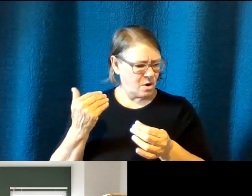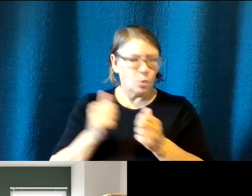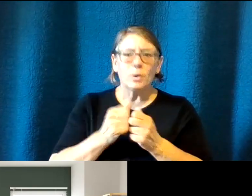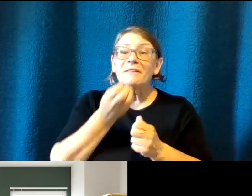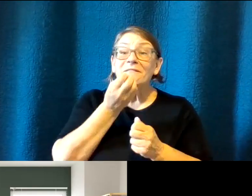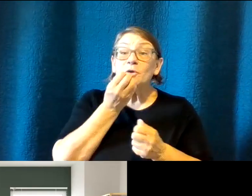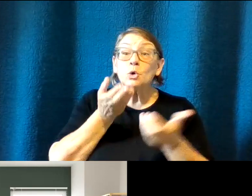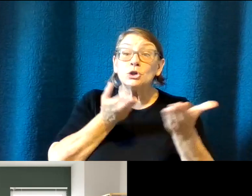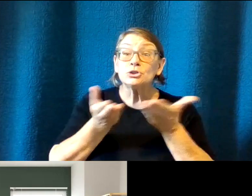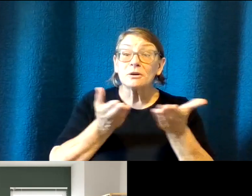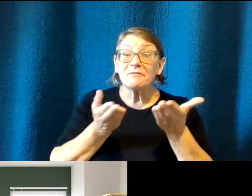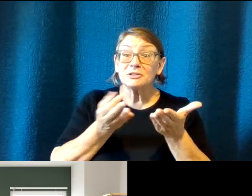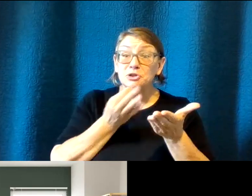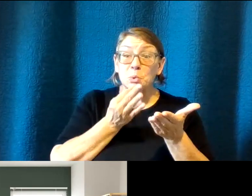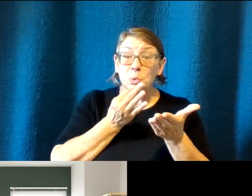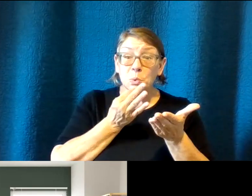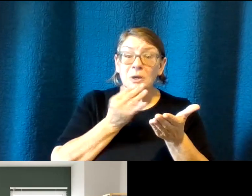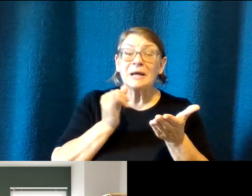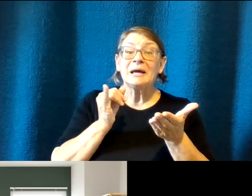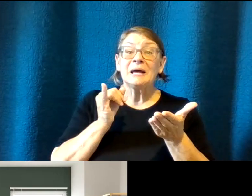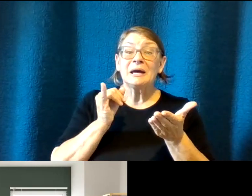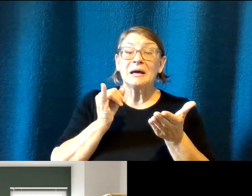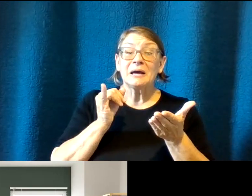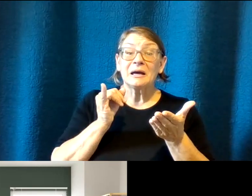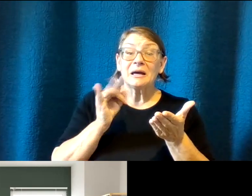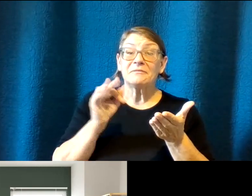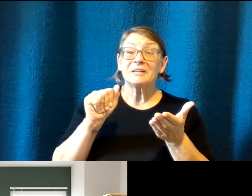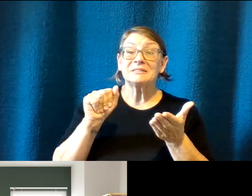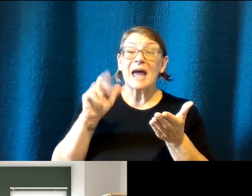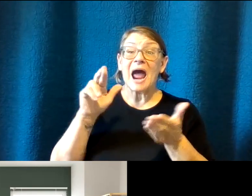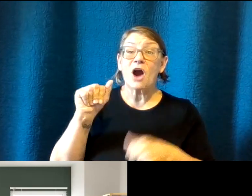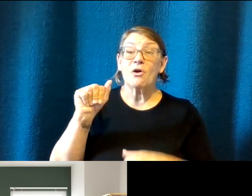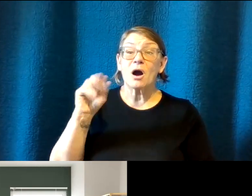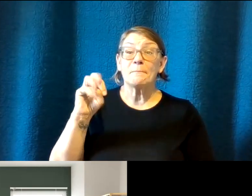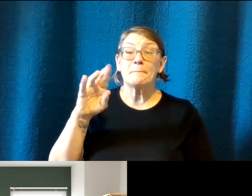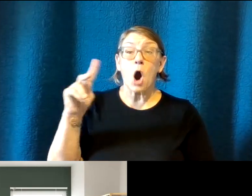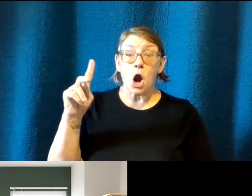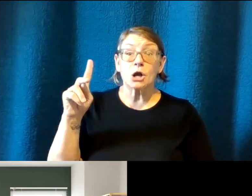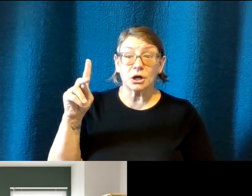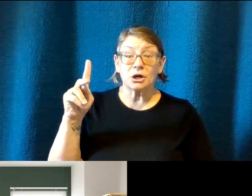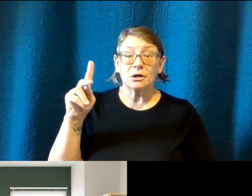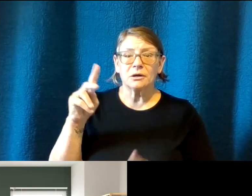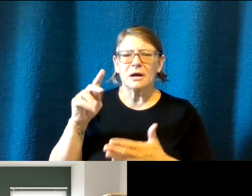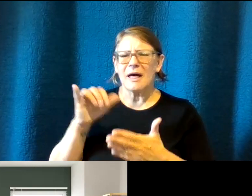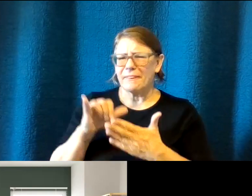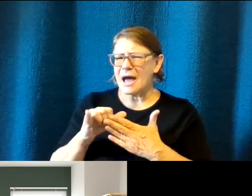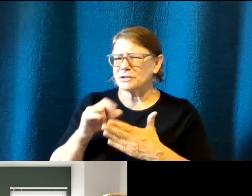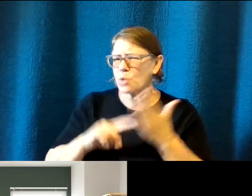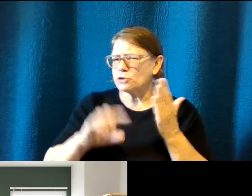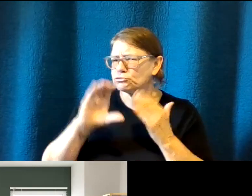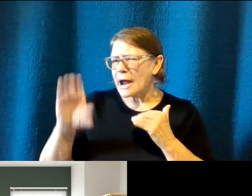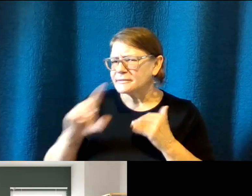services careers, if it's Aramark and that is what Cranston Schools is